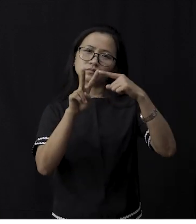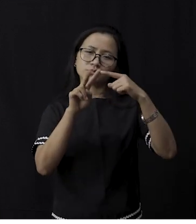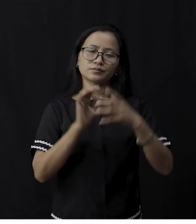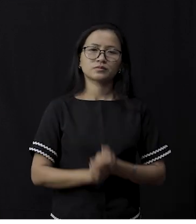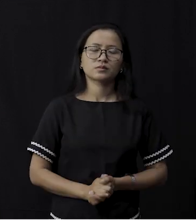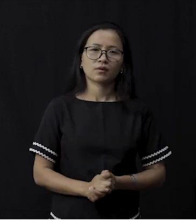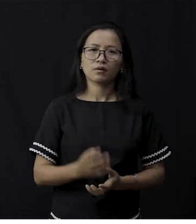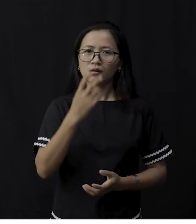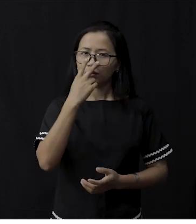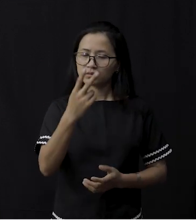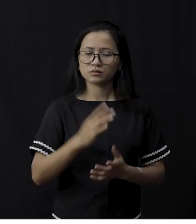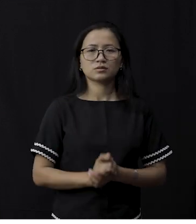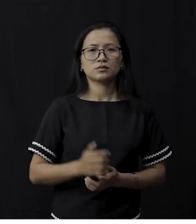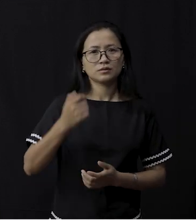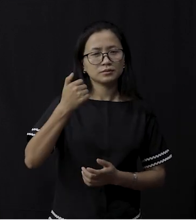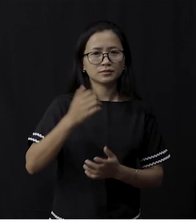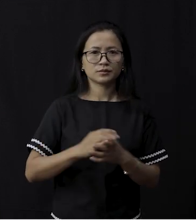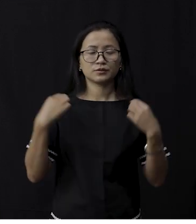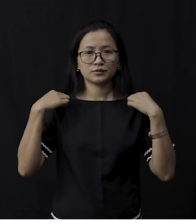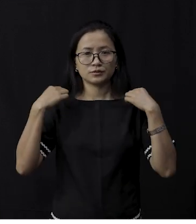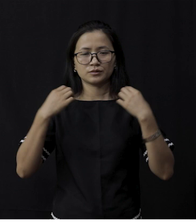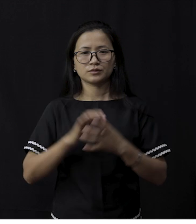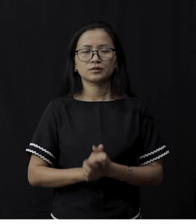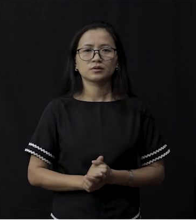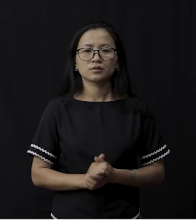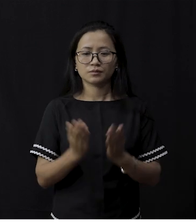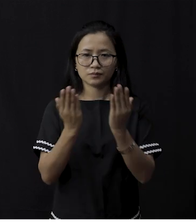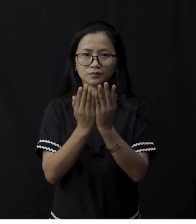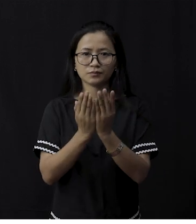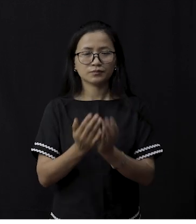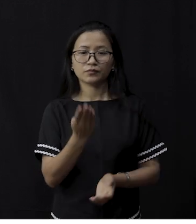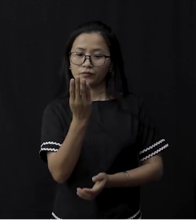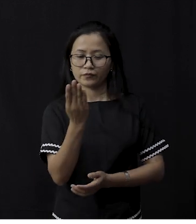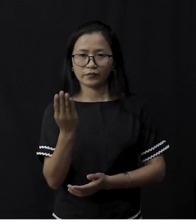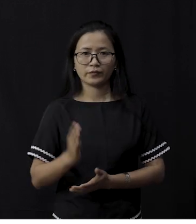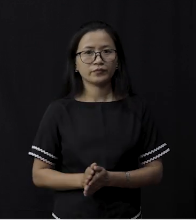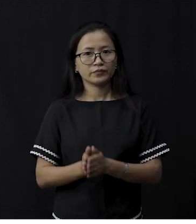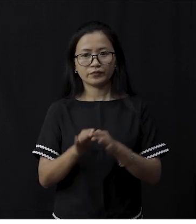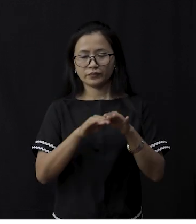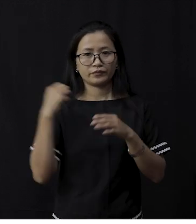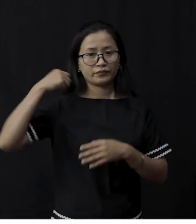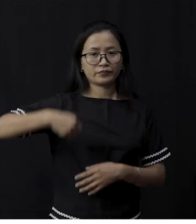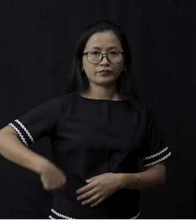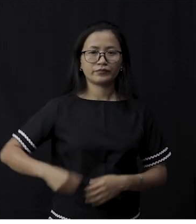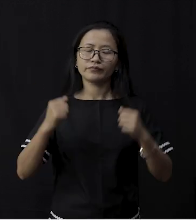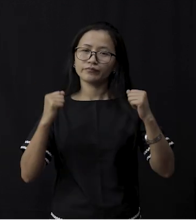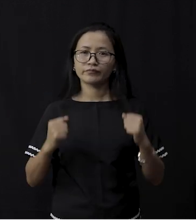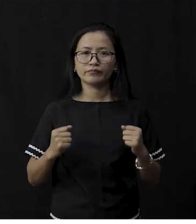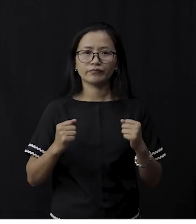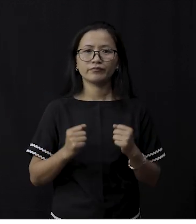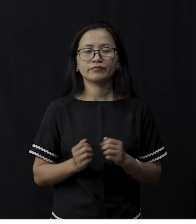I saw pencil, shirt, book, phone, bag,